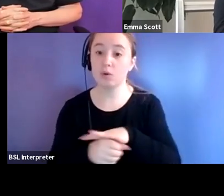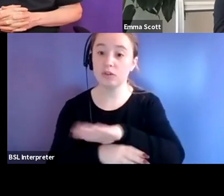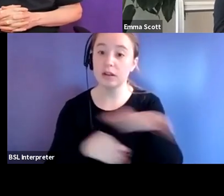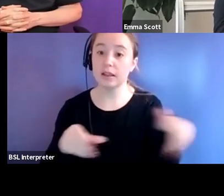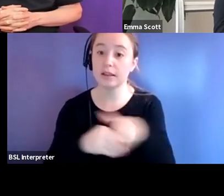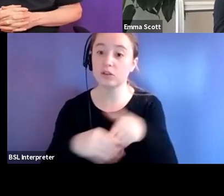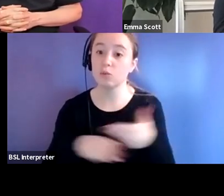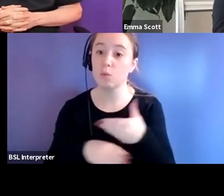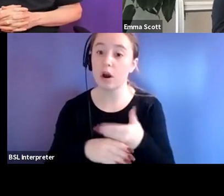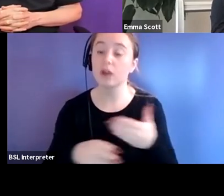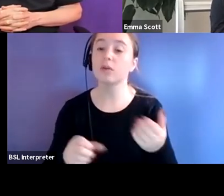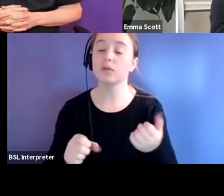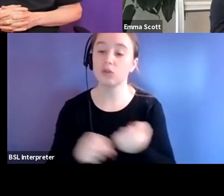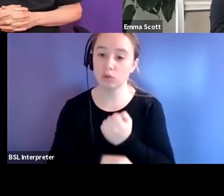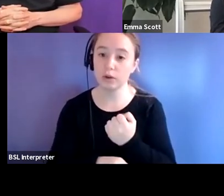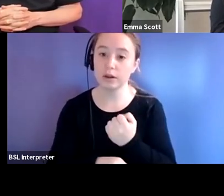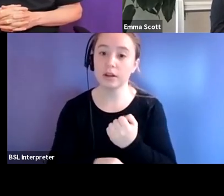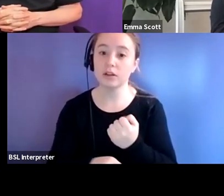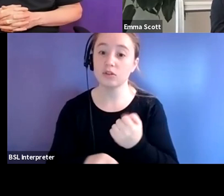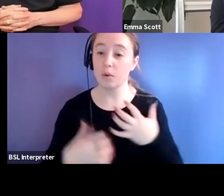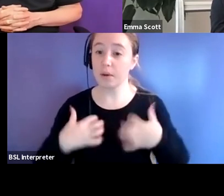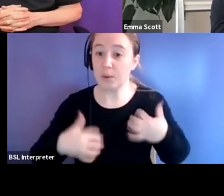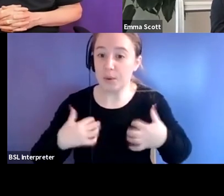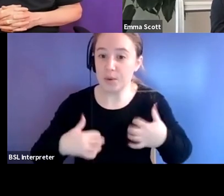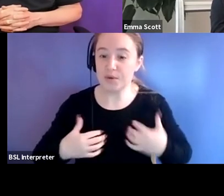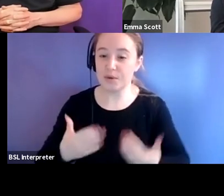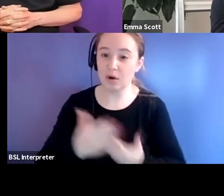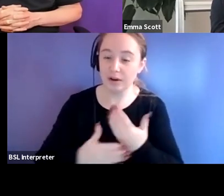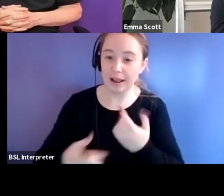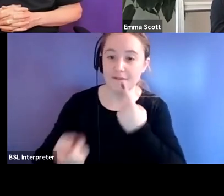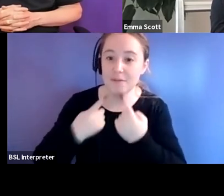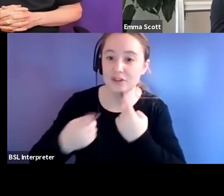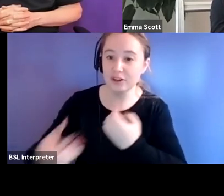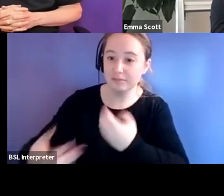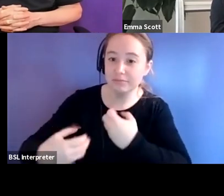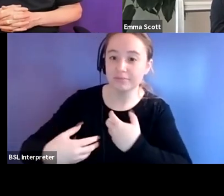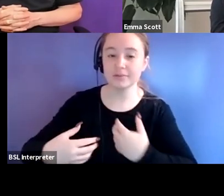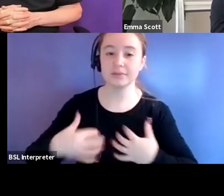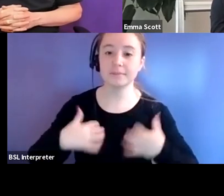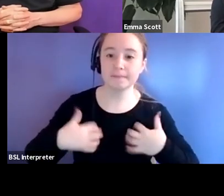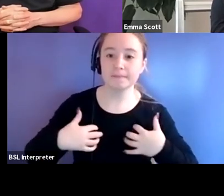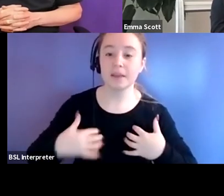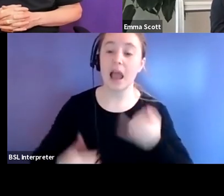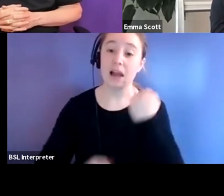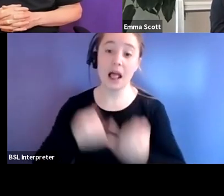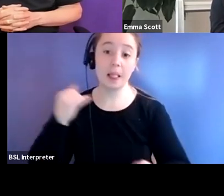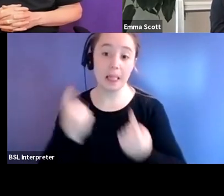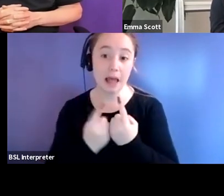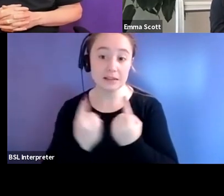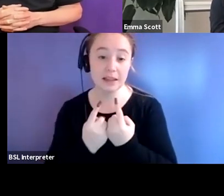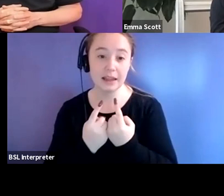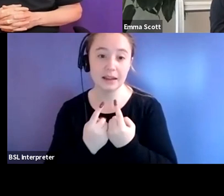work that they are doing. So again, looking forward to receiving that. And then finally,